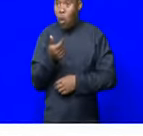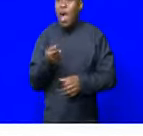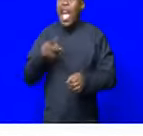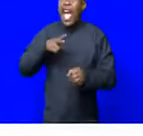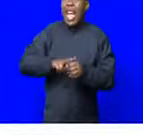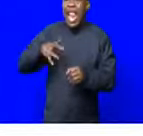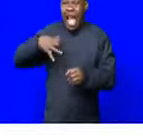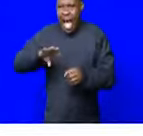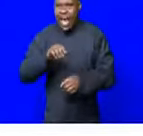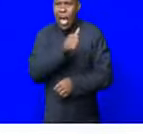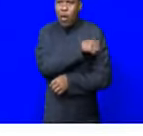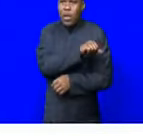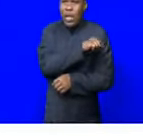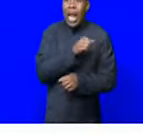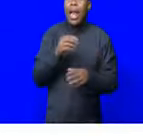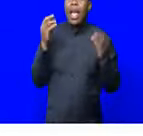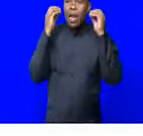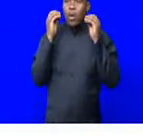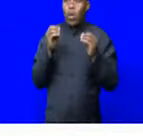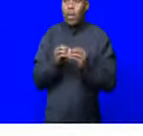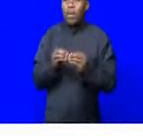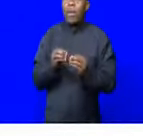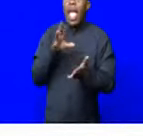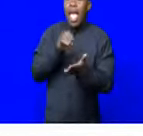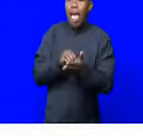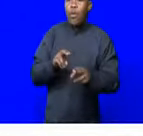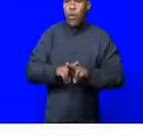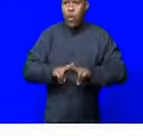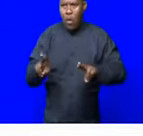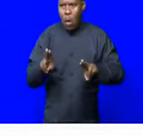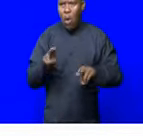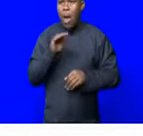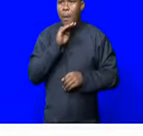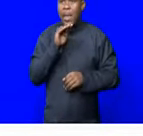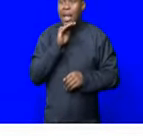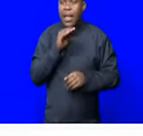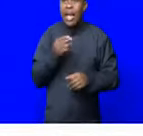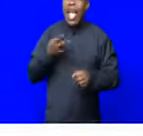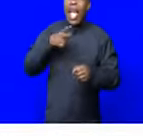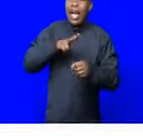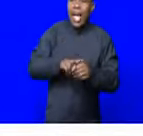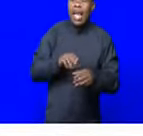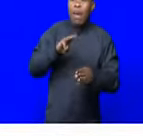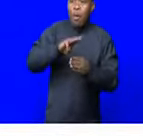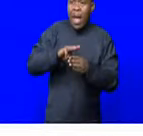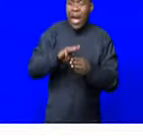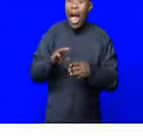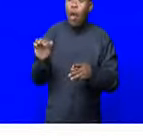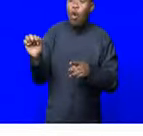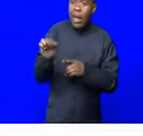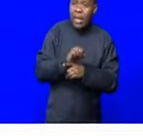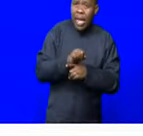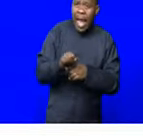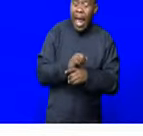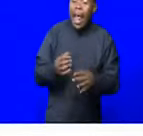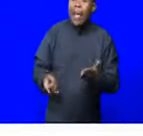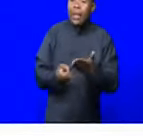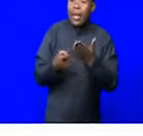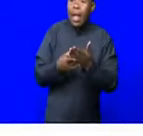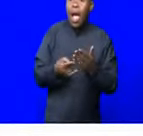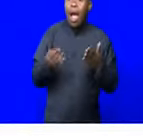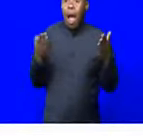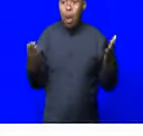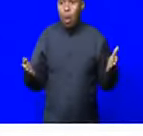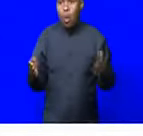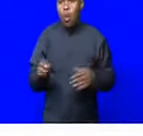is not coming up to come and get therapy. So in most cases when we identify or when they do go to the hospital,